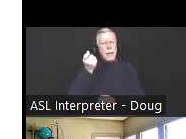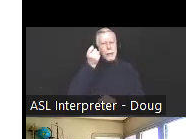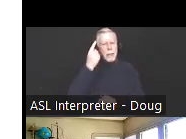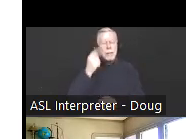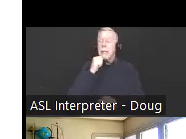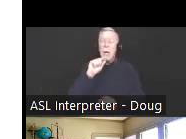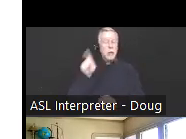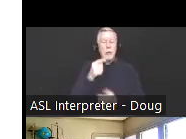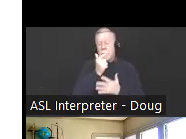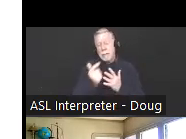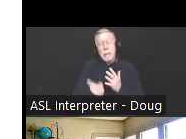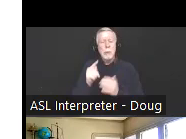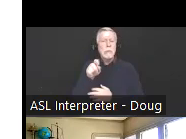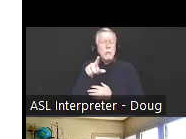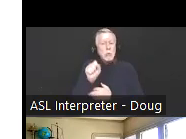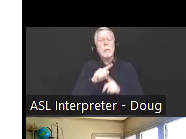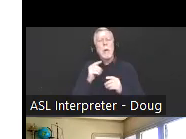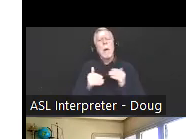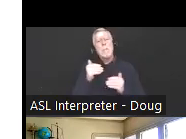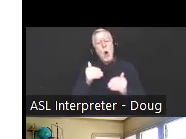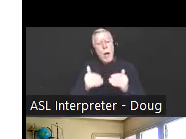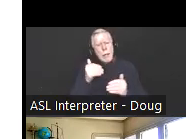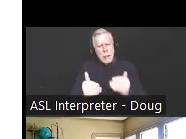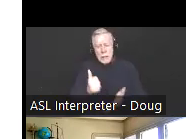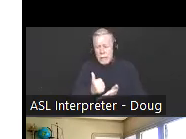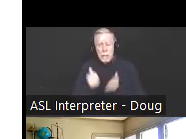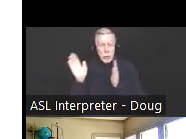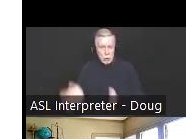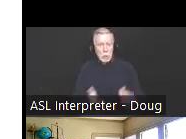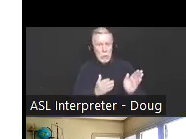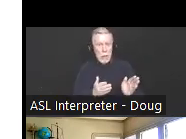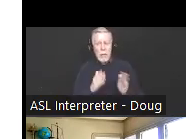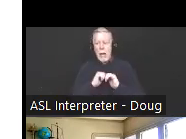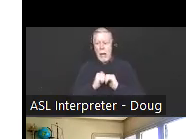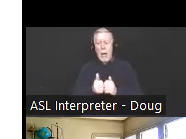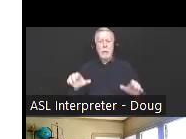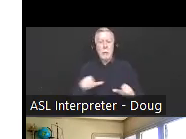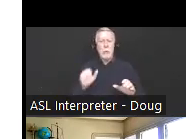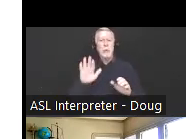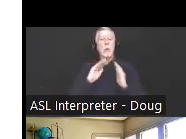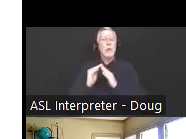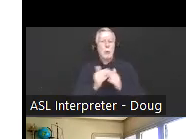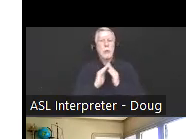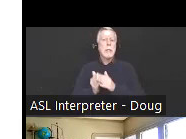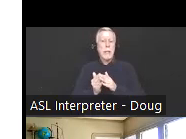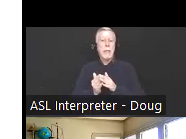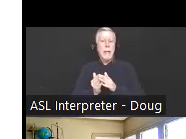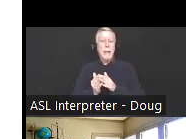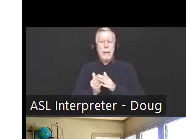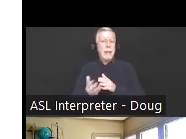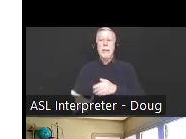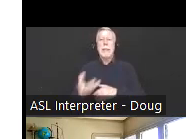tools, it's a process for helping you to plan how you want to do your community engagement. So I'm going to